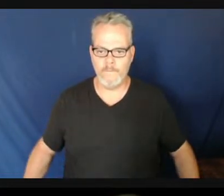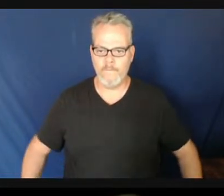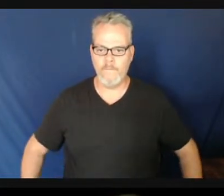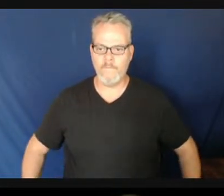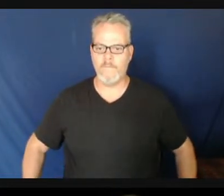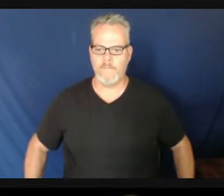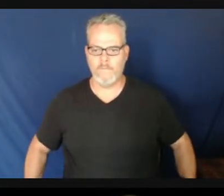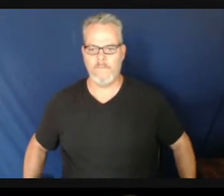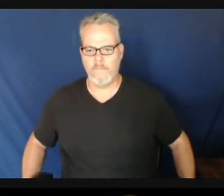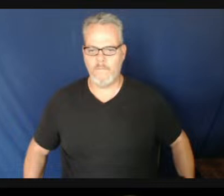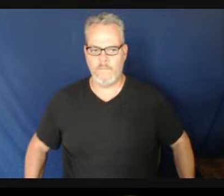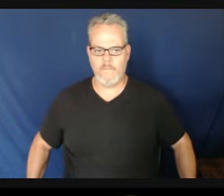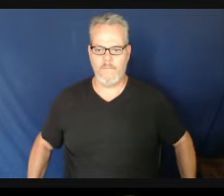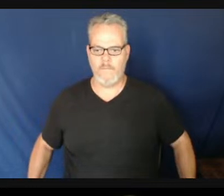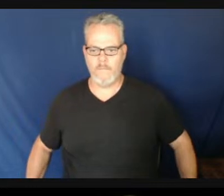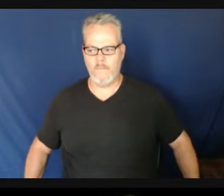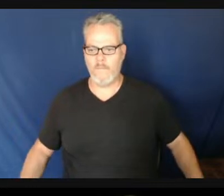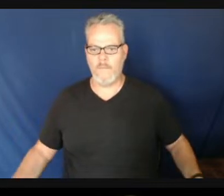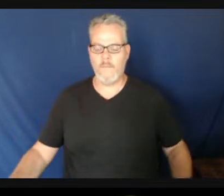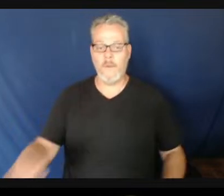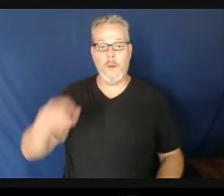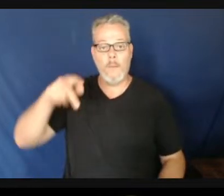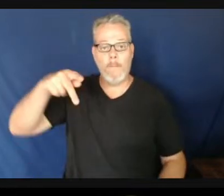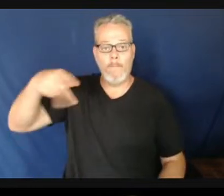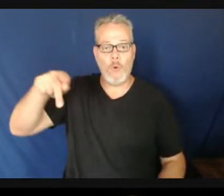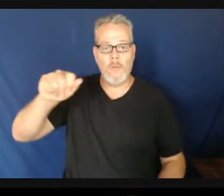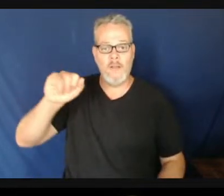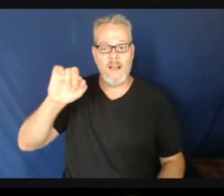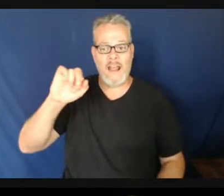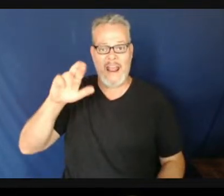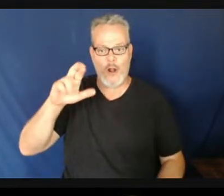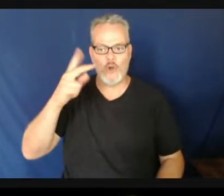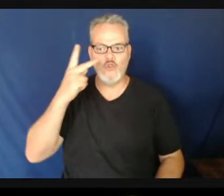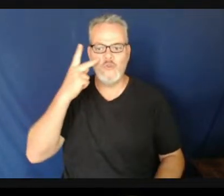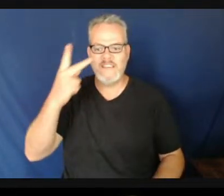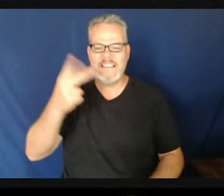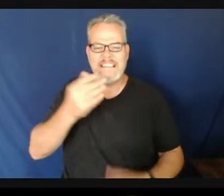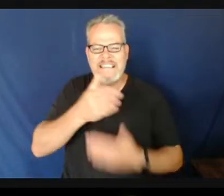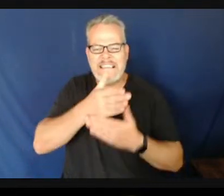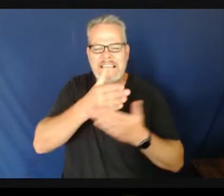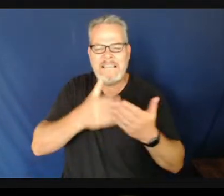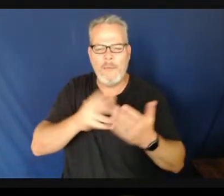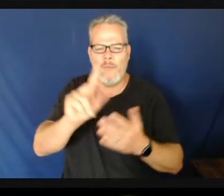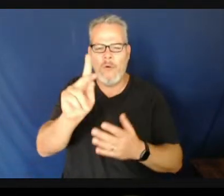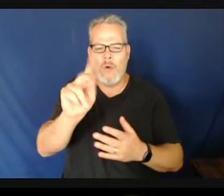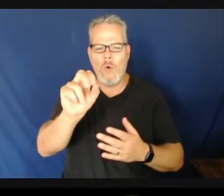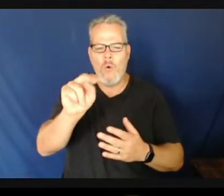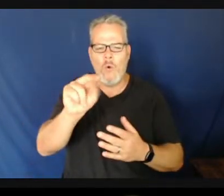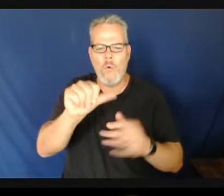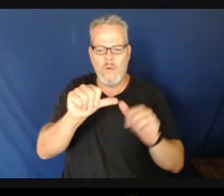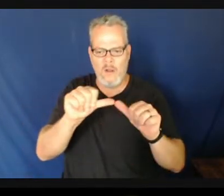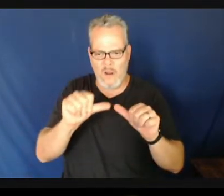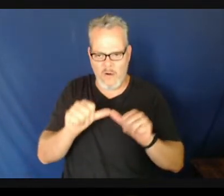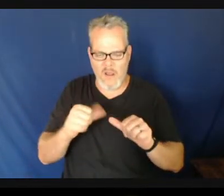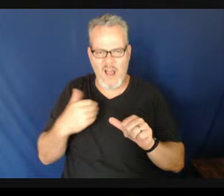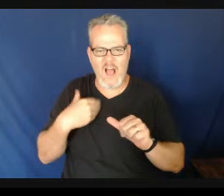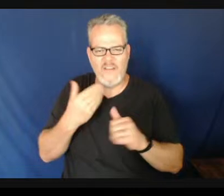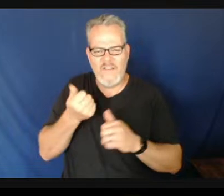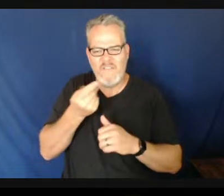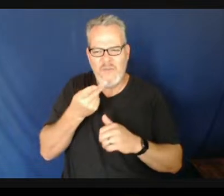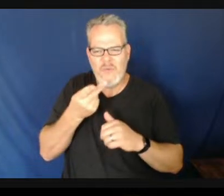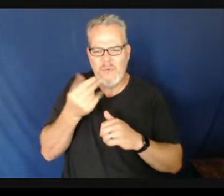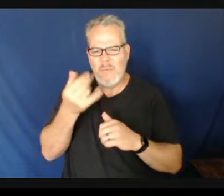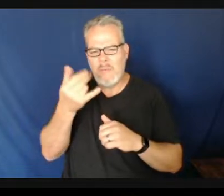air. There's our South Kona area with a fewer of these elevated values down through